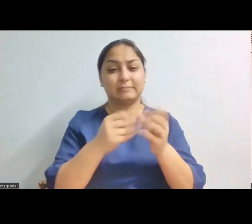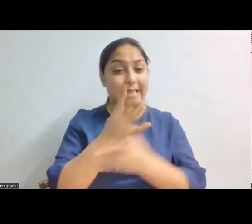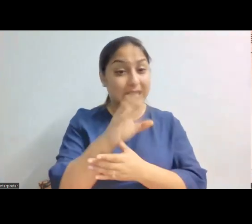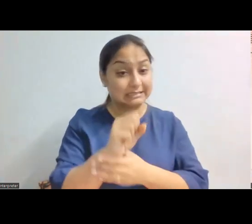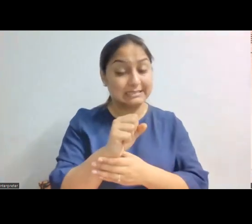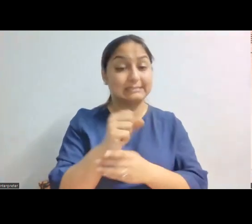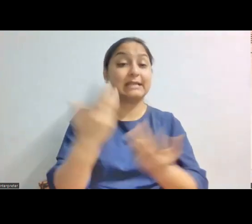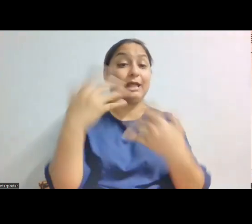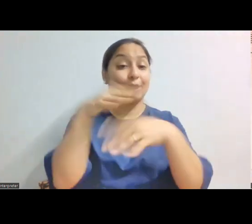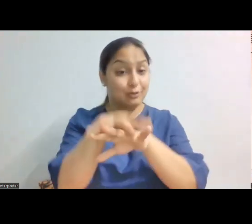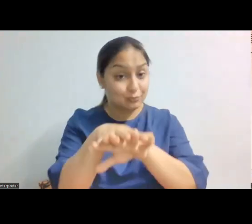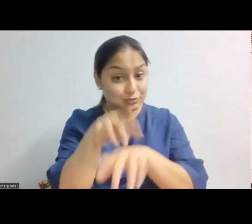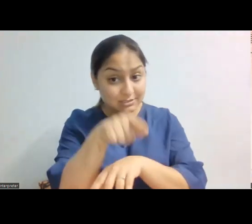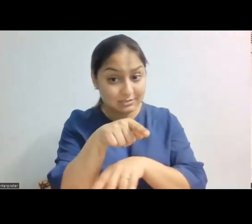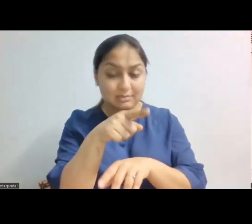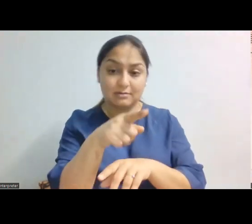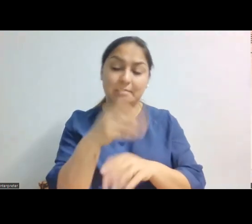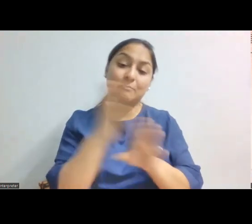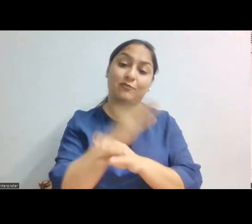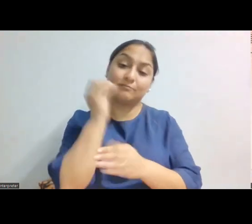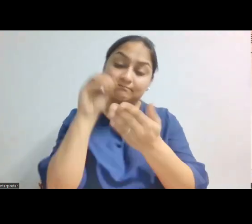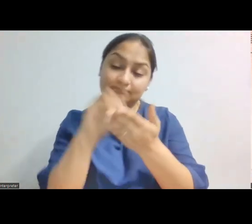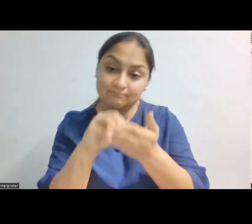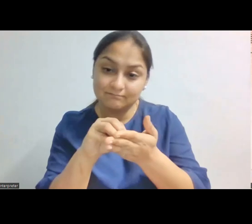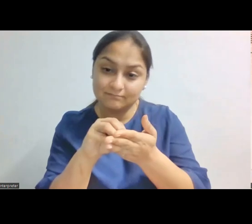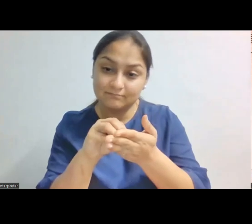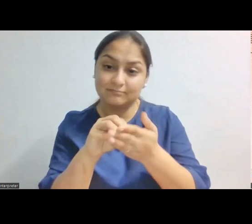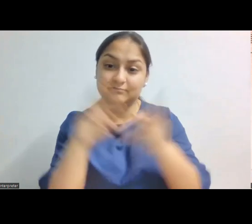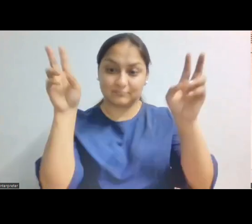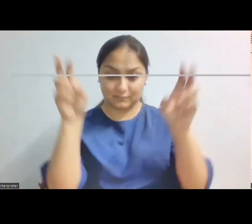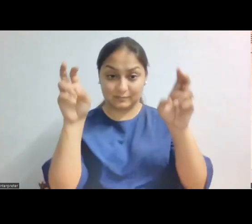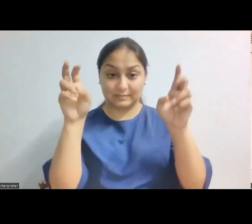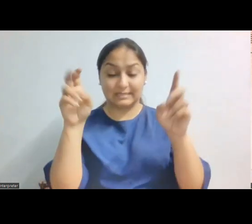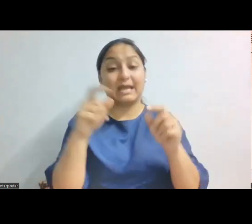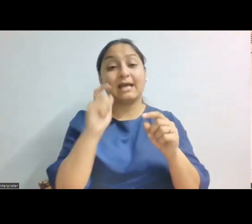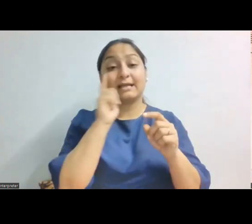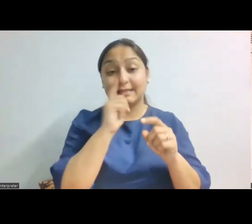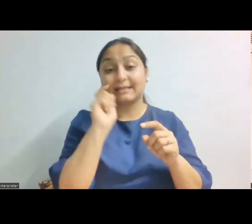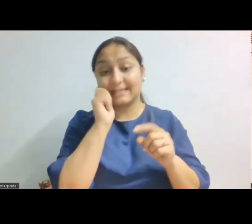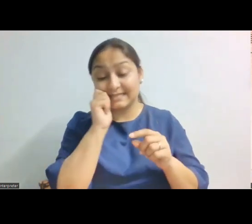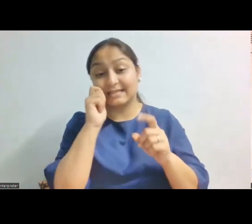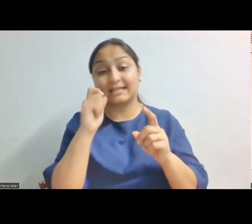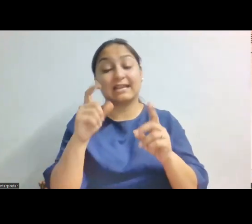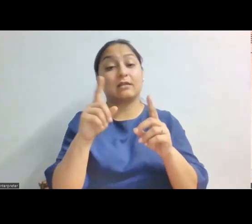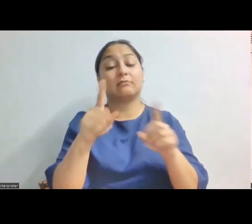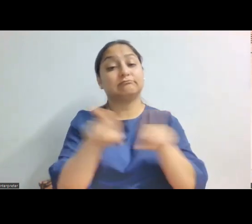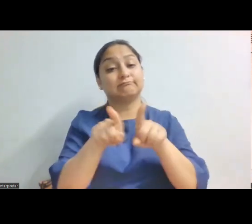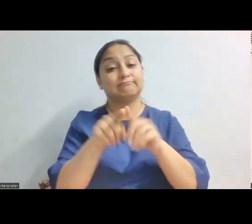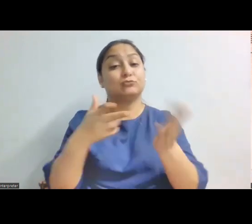was the mention of needing to address the gender digital divide. particularly in rural India,